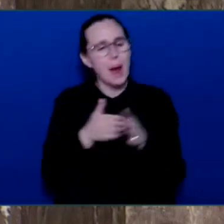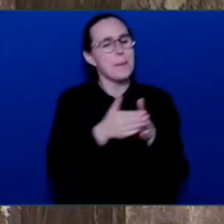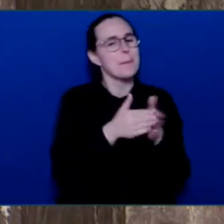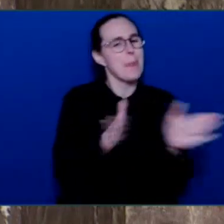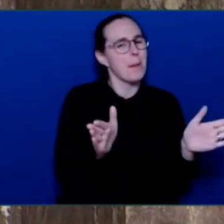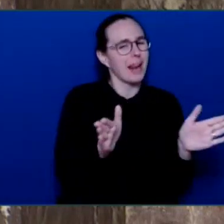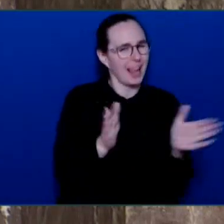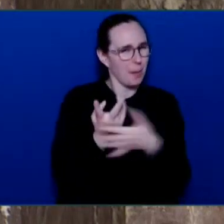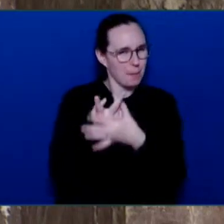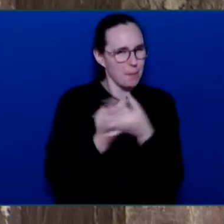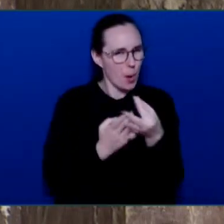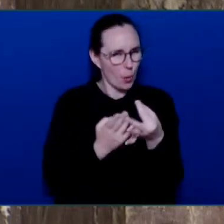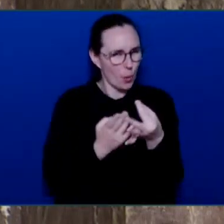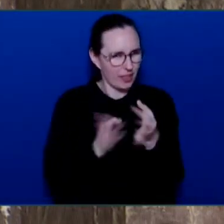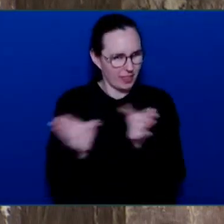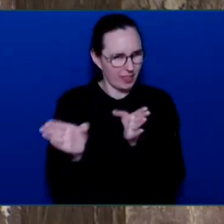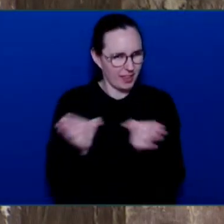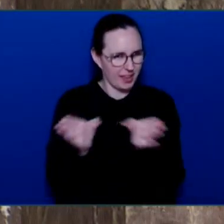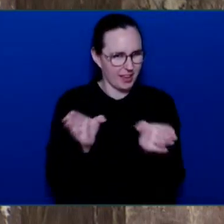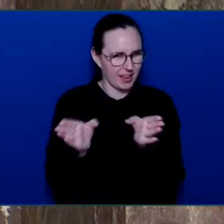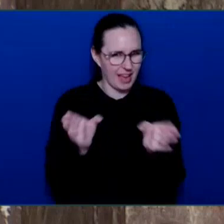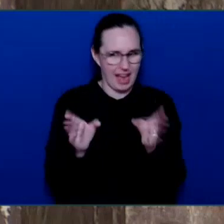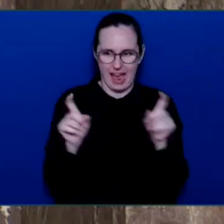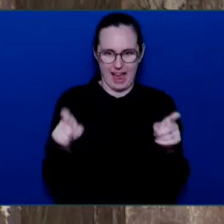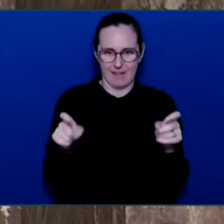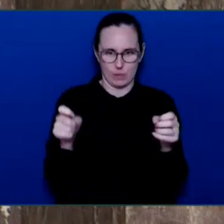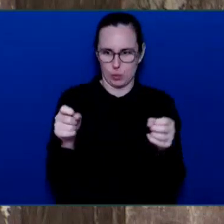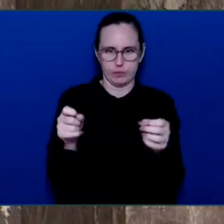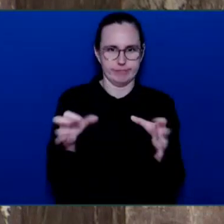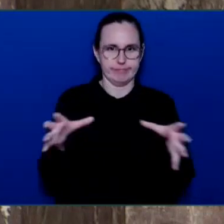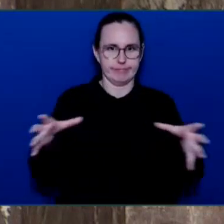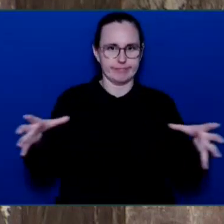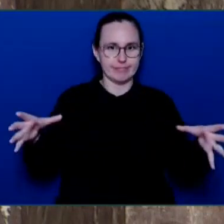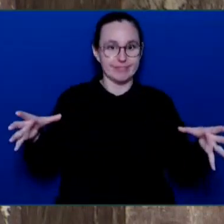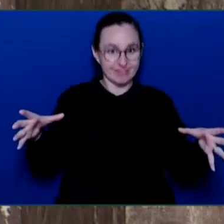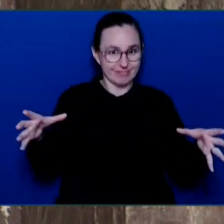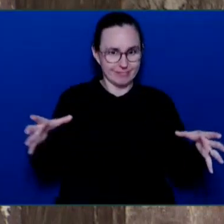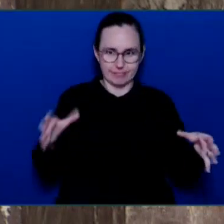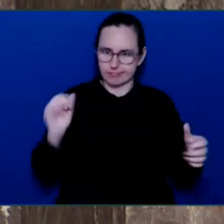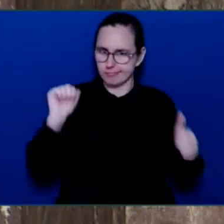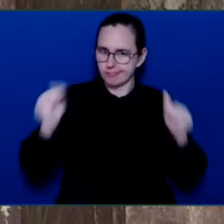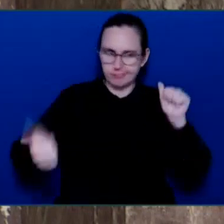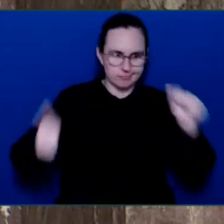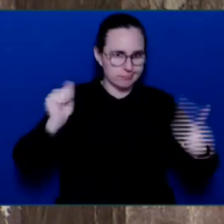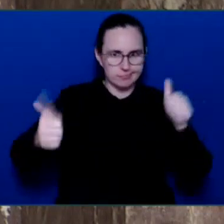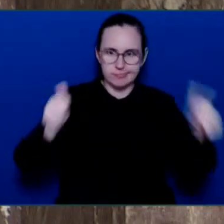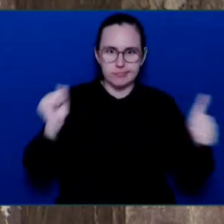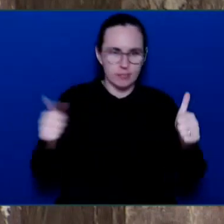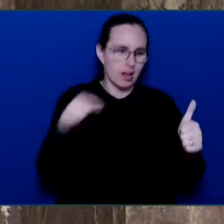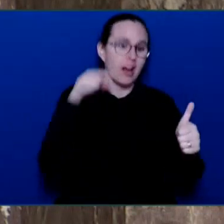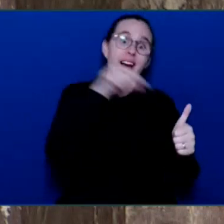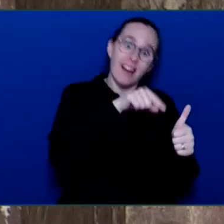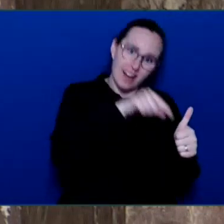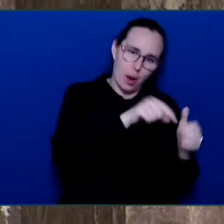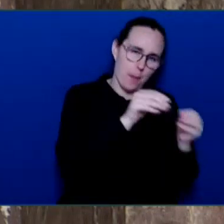grow. That's why, Honourable Speaker, we're investing $7 billion in funding to build affordable housing.